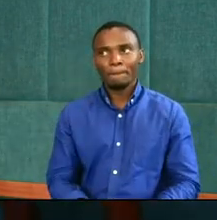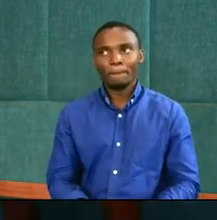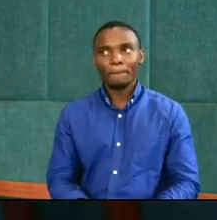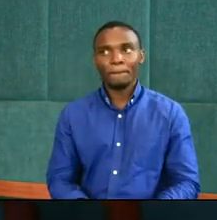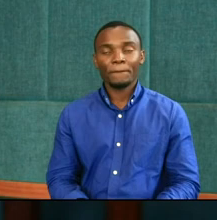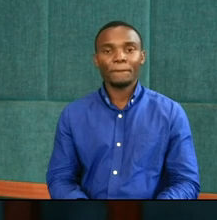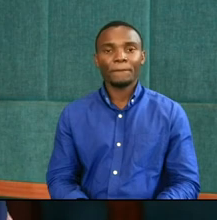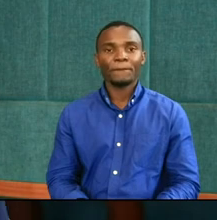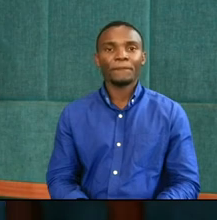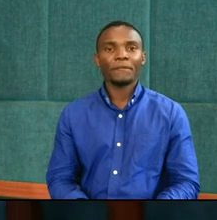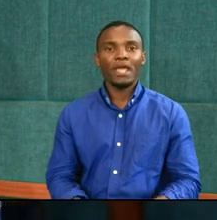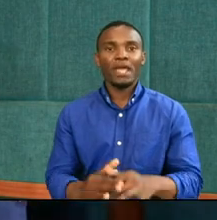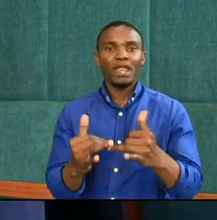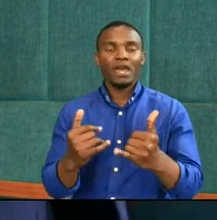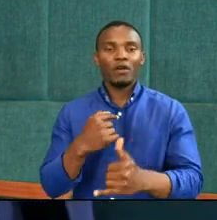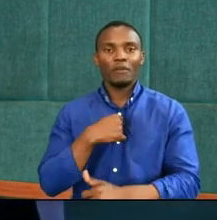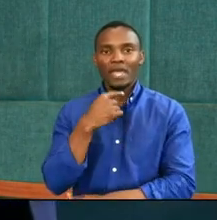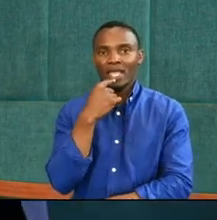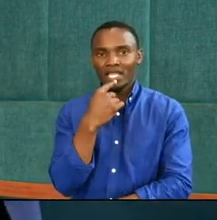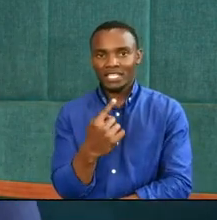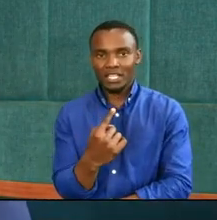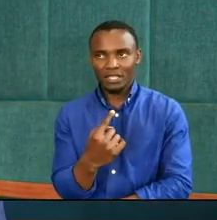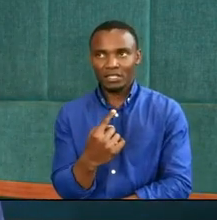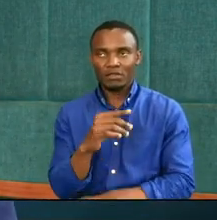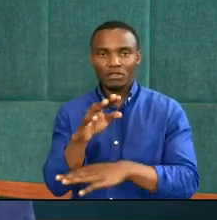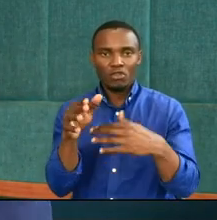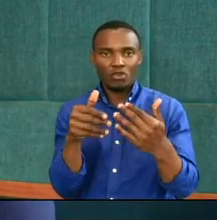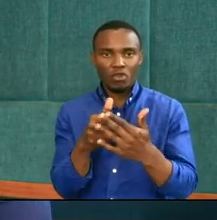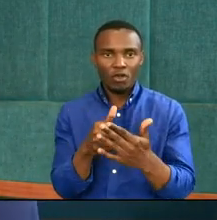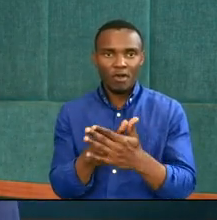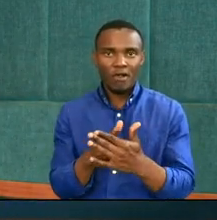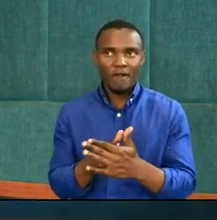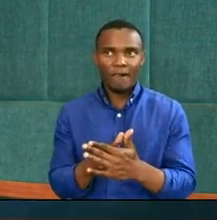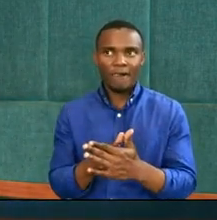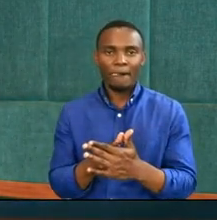And what I say to you, I say to all,